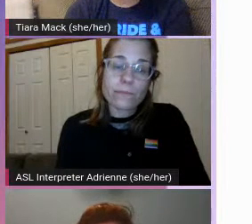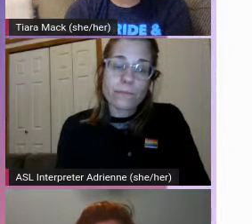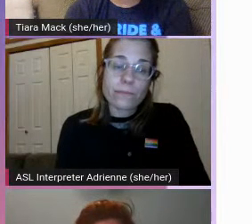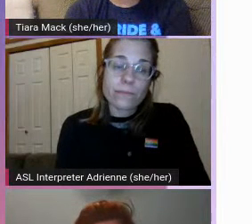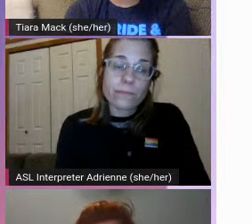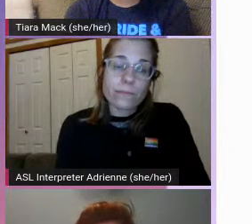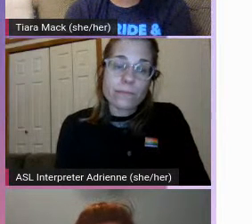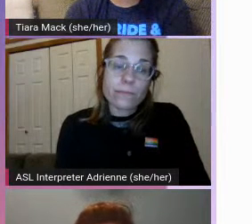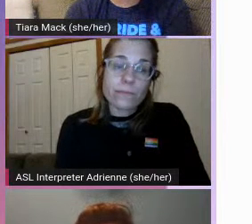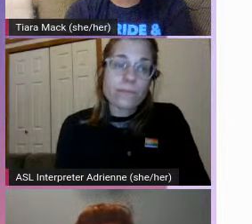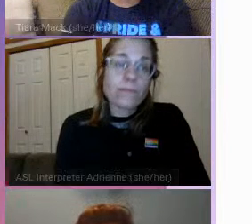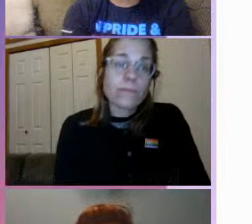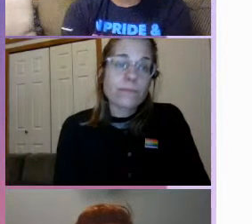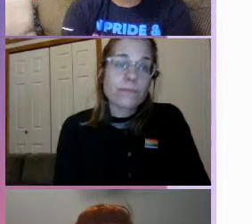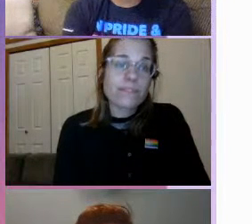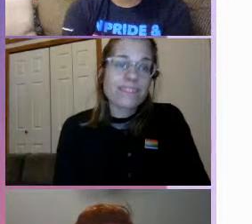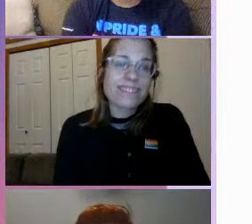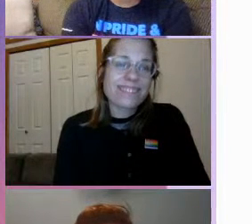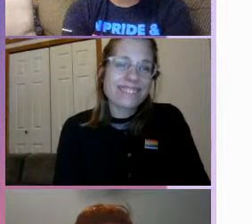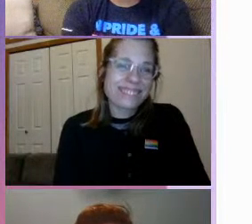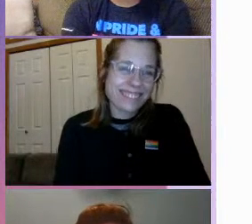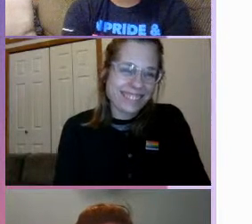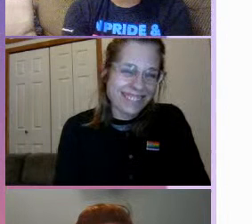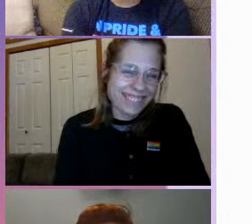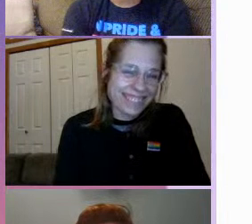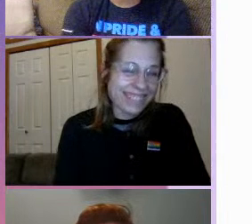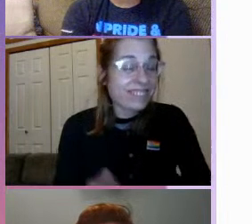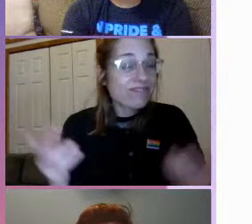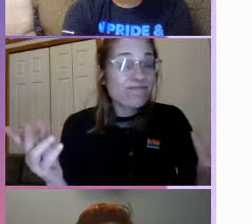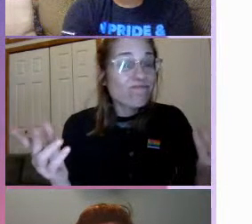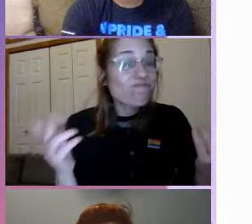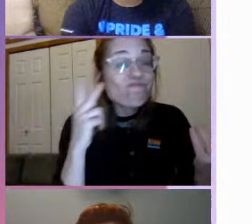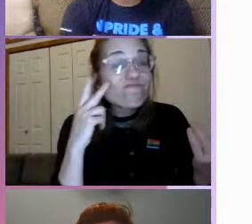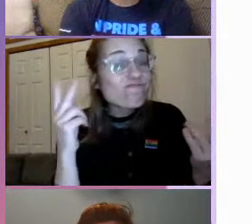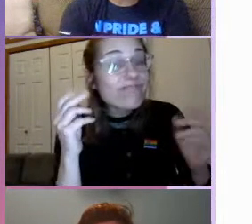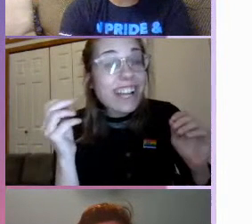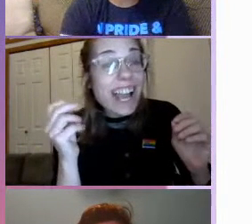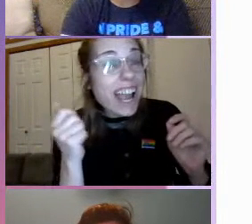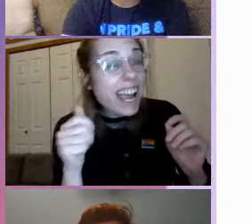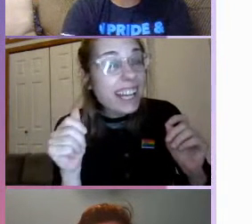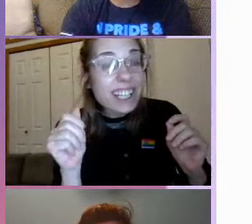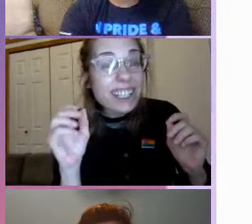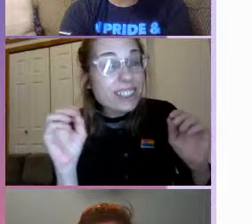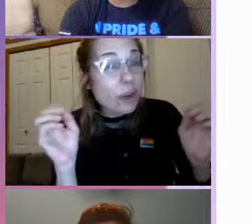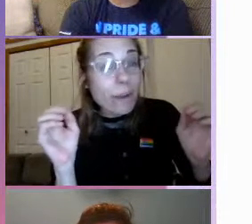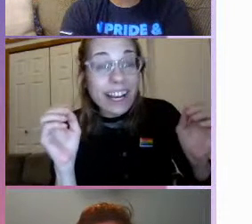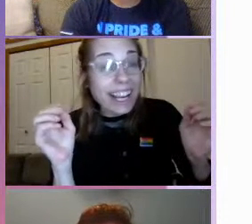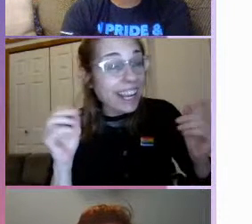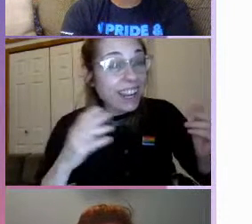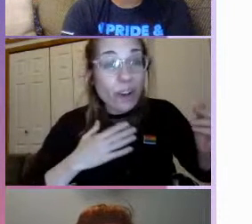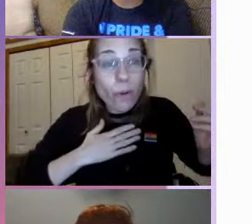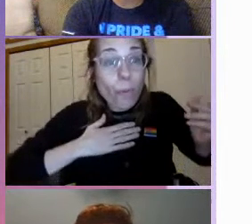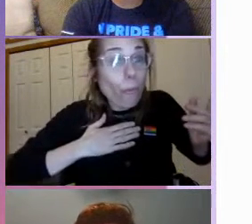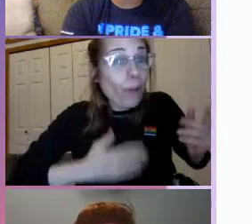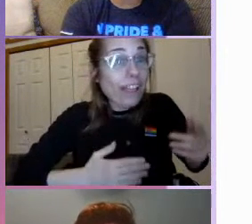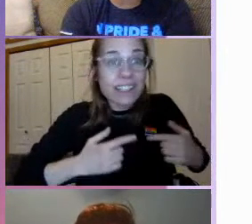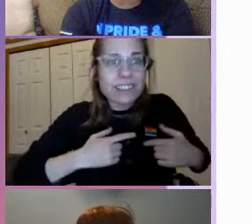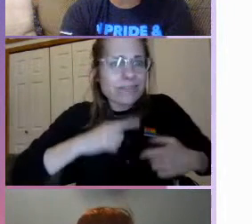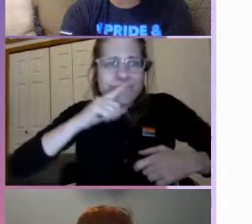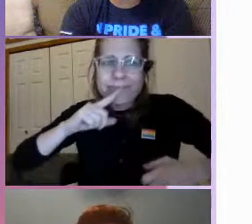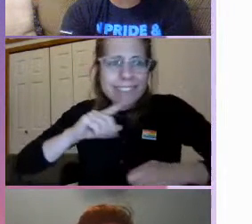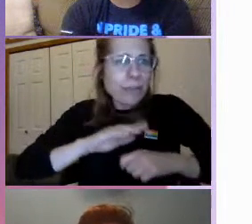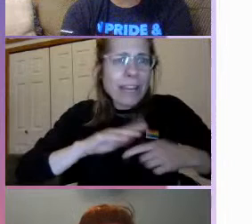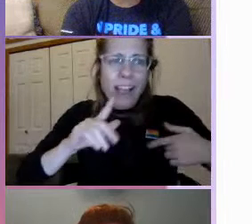I'll dance along to Jeopardy music until I see some commitments. Yes, we have someone who agreed to